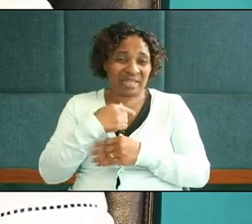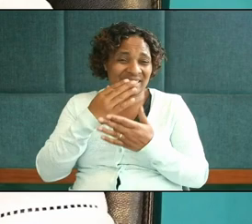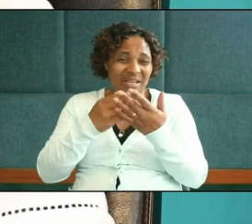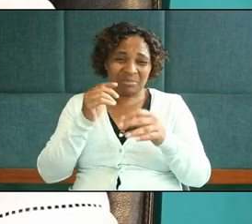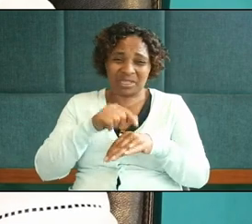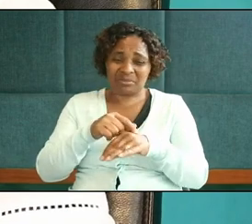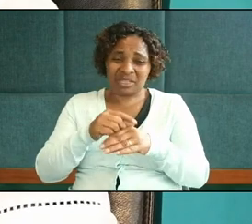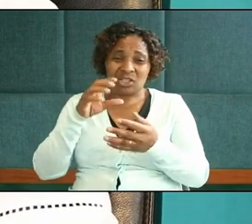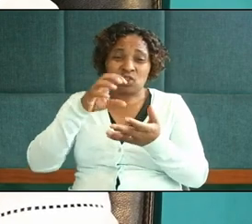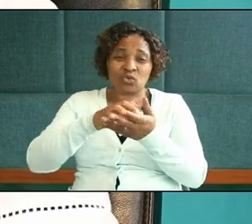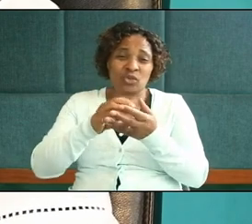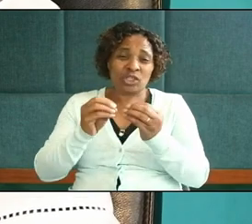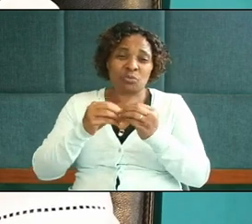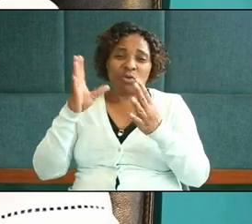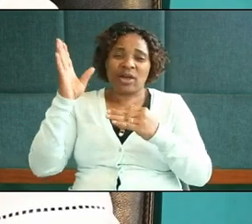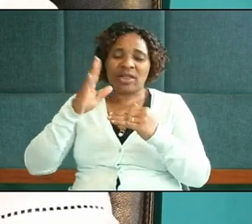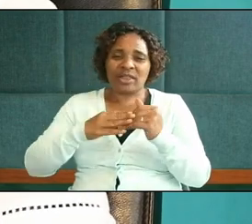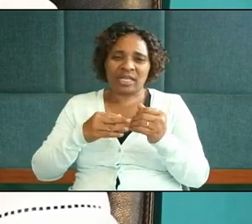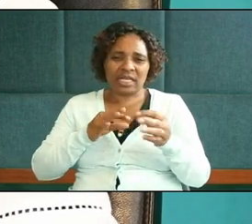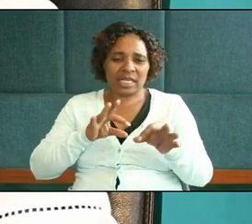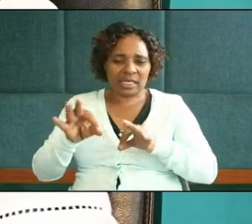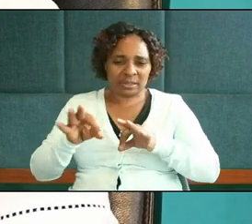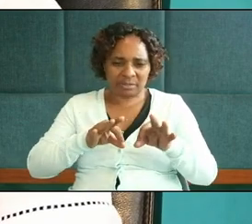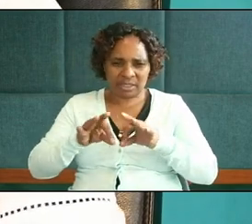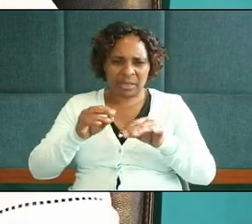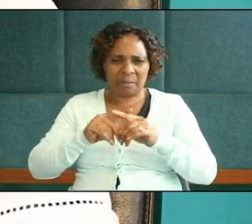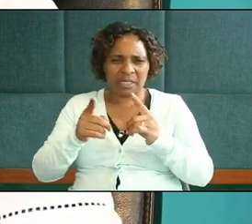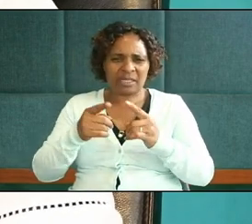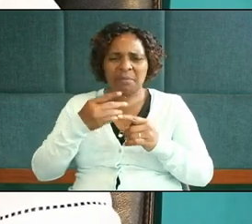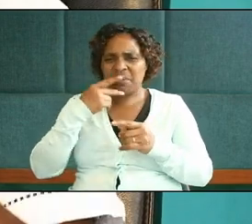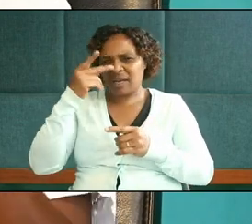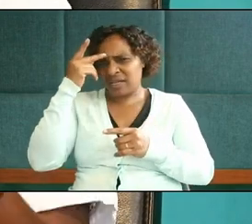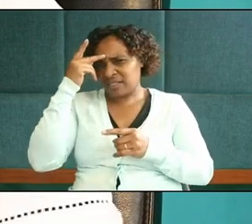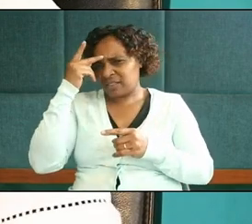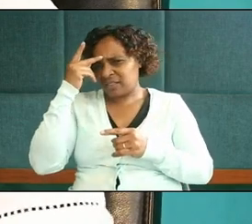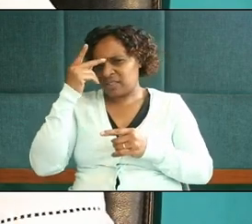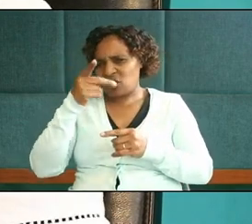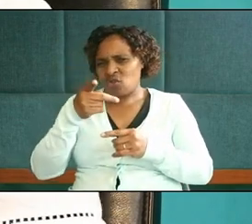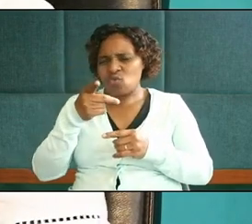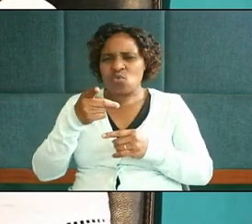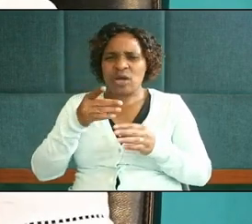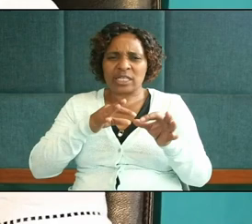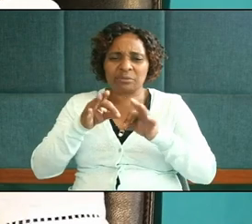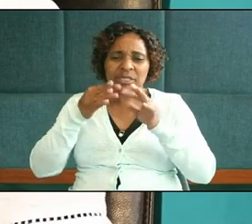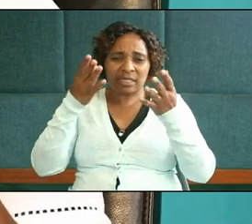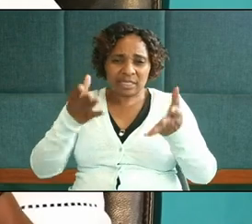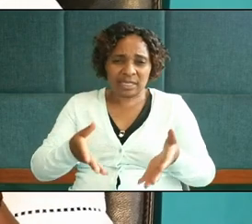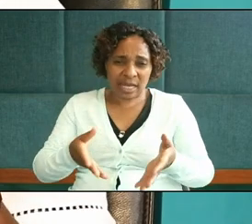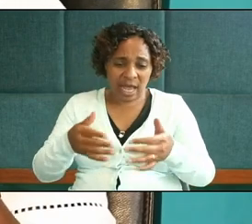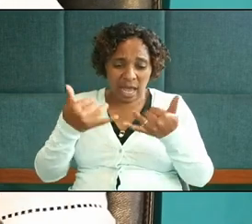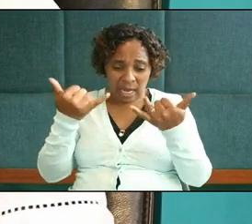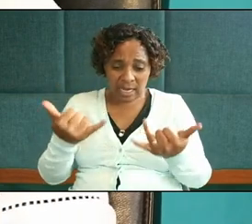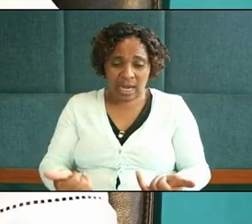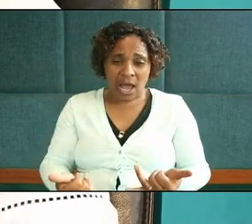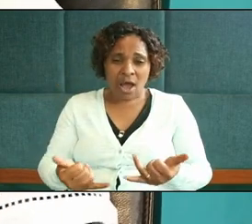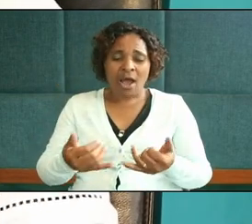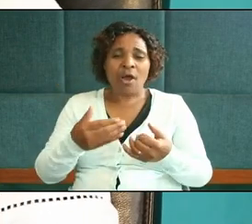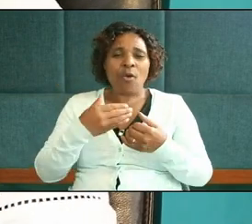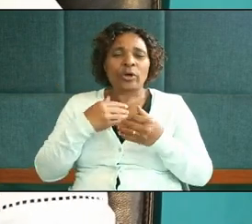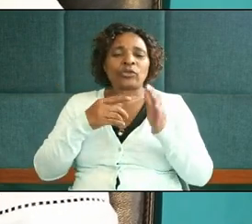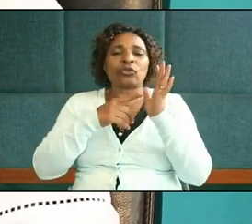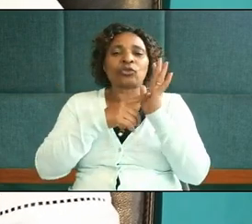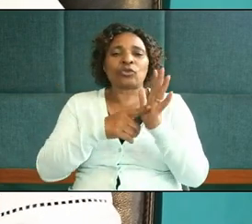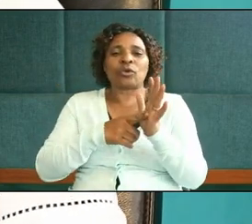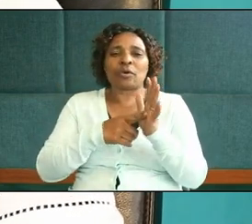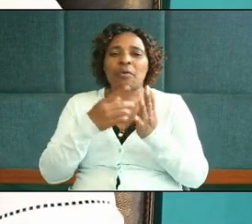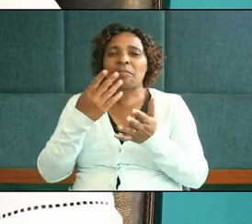is just more than you can explain. But your parents are like, no, you explain it here and now. I want to know. And perhaps